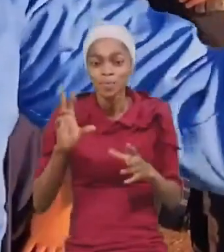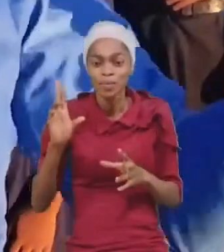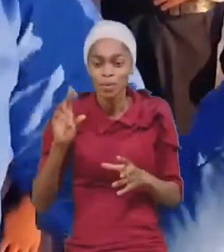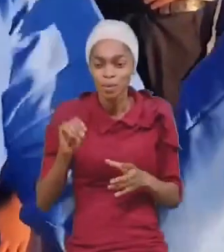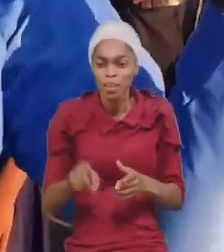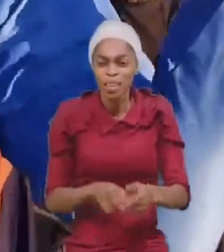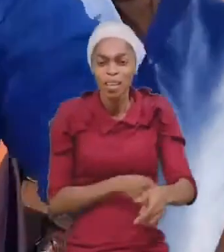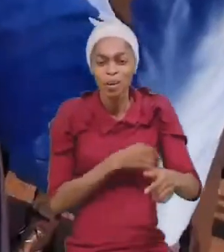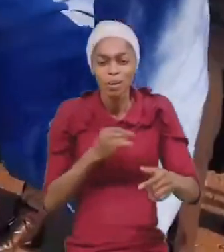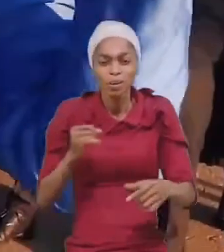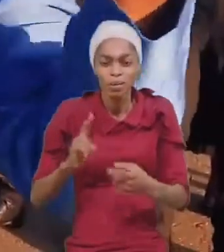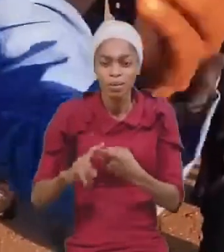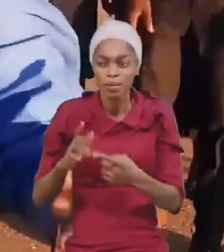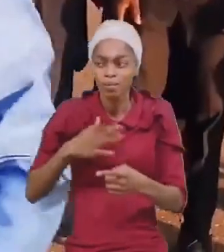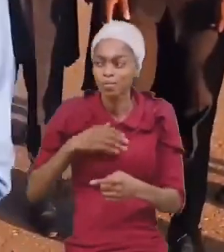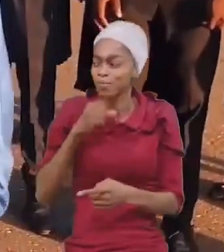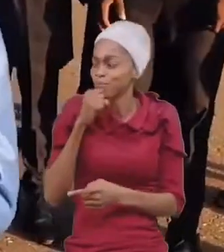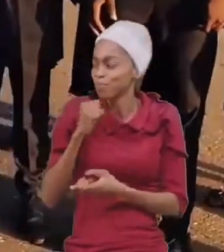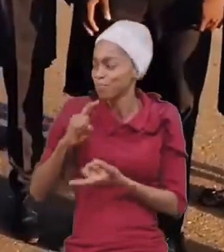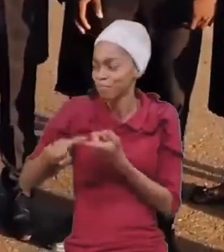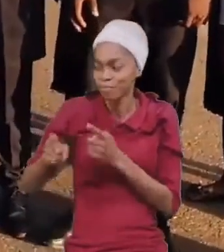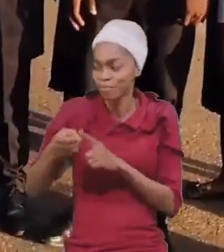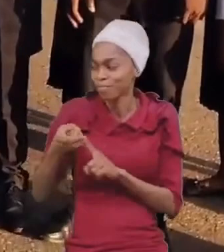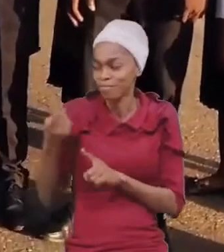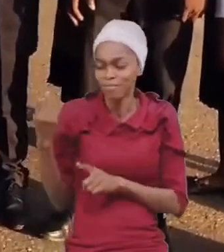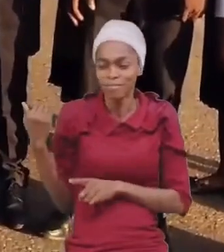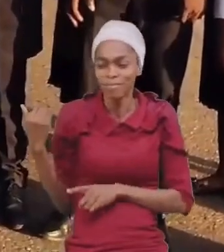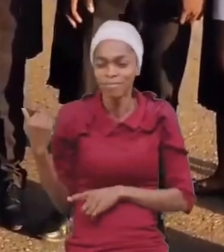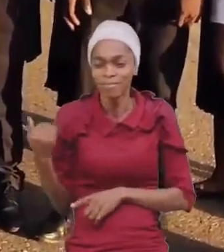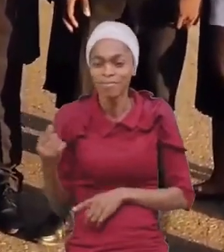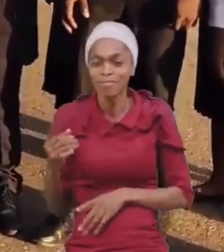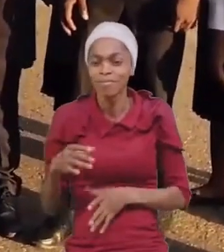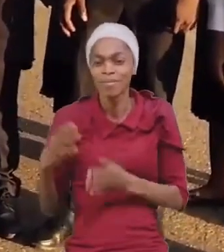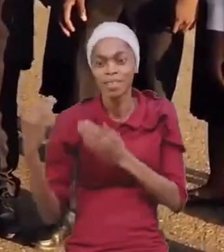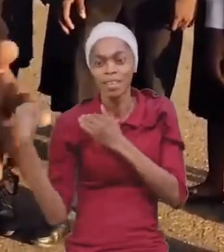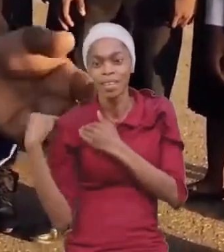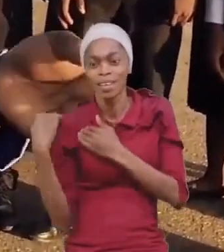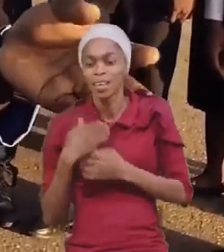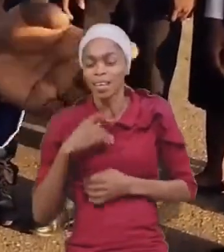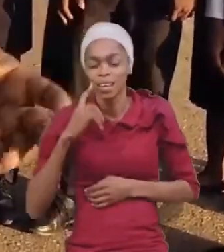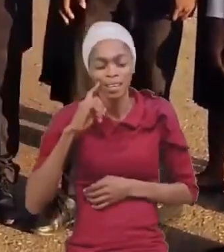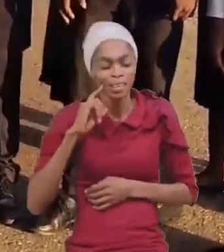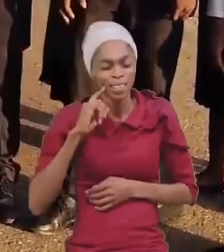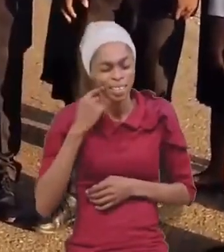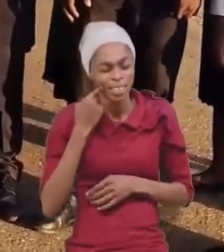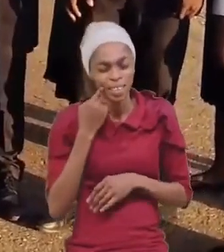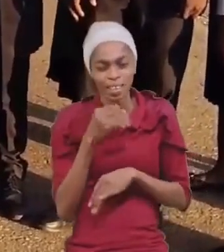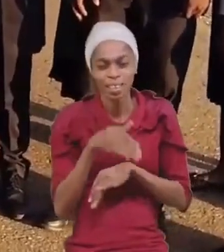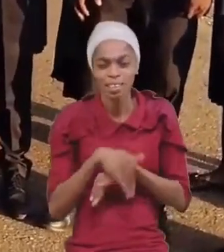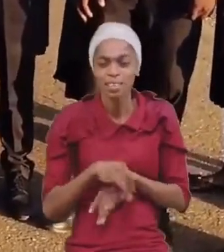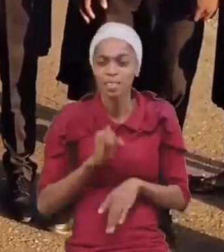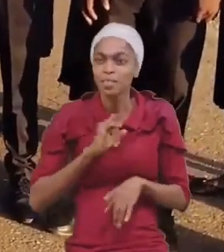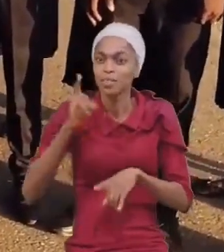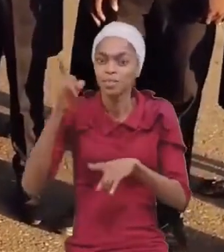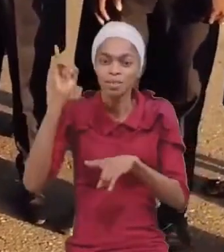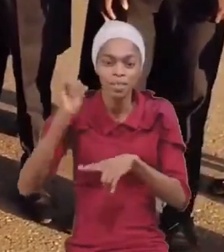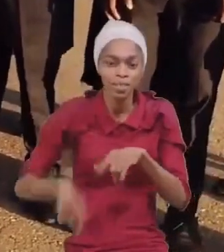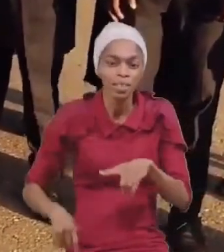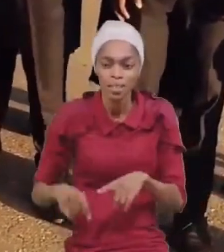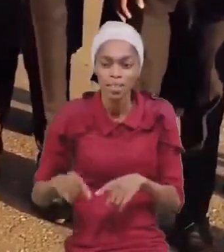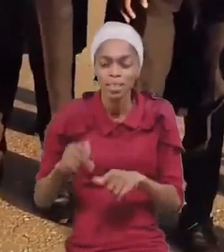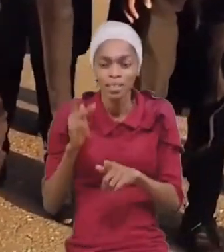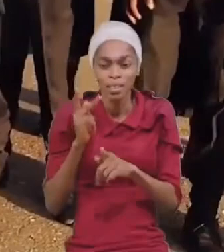So long to my old friends, burning and bitter night. You can't just keep them